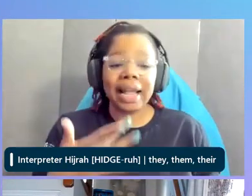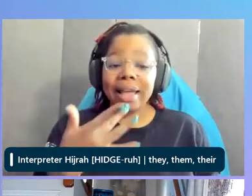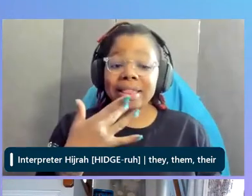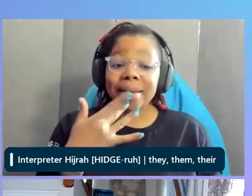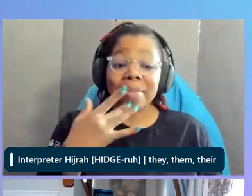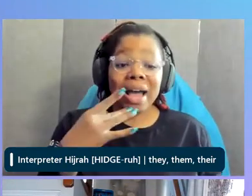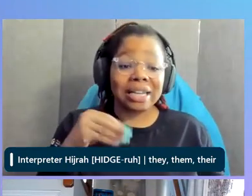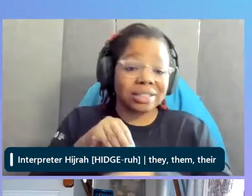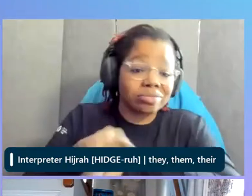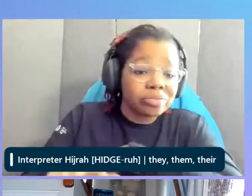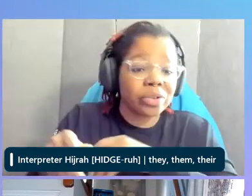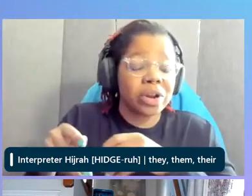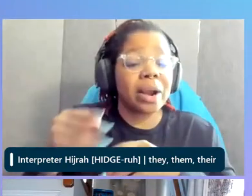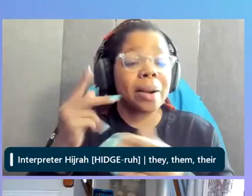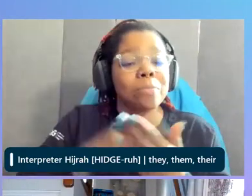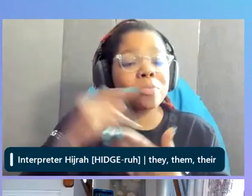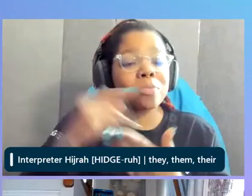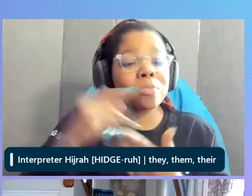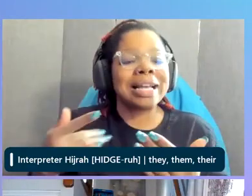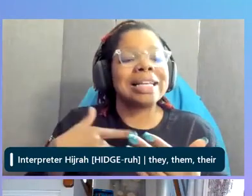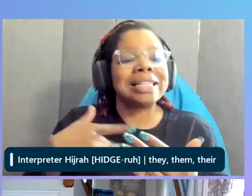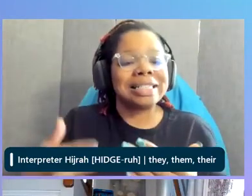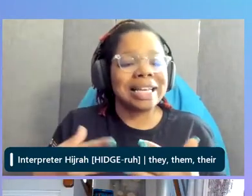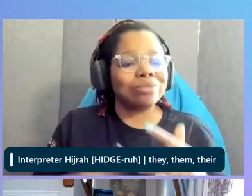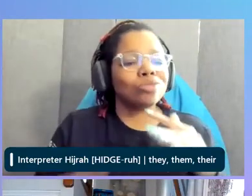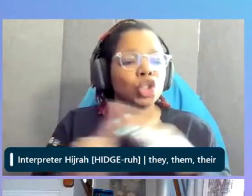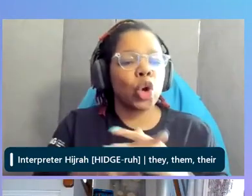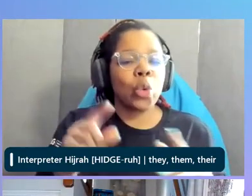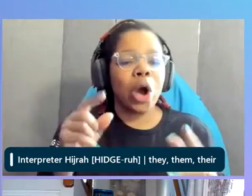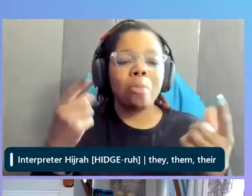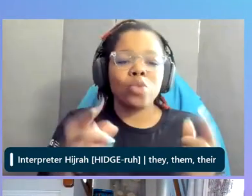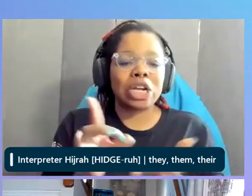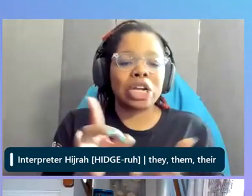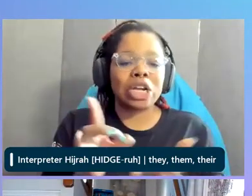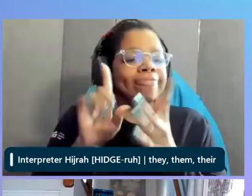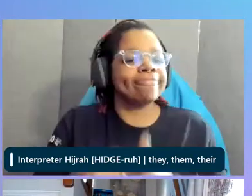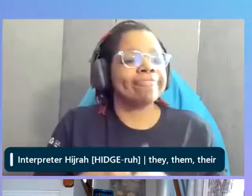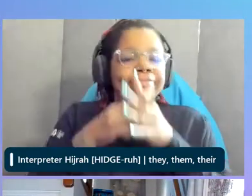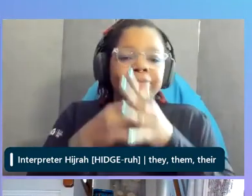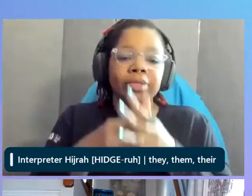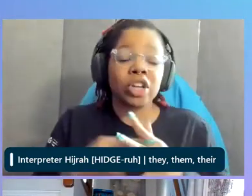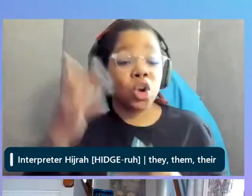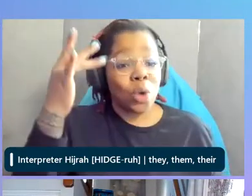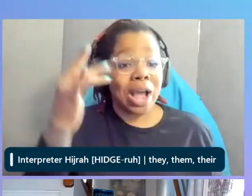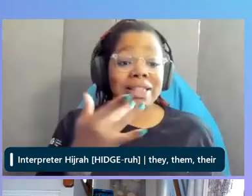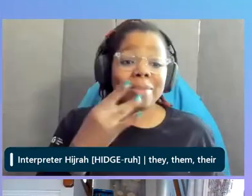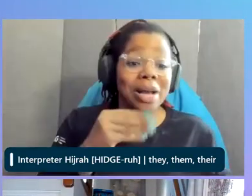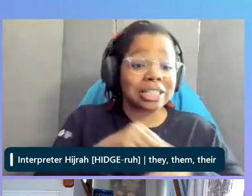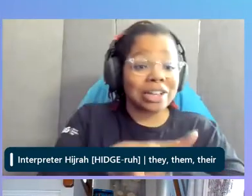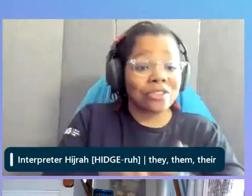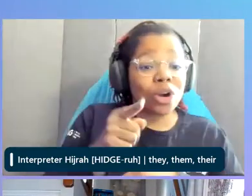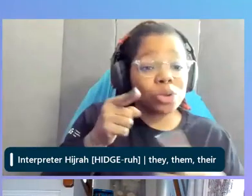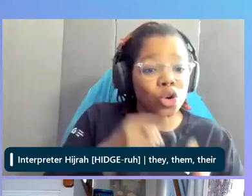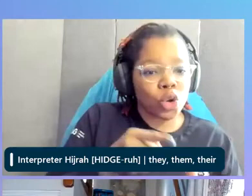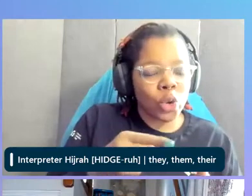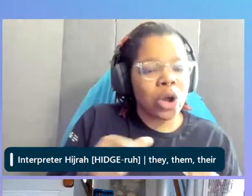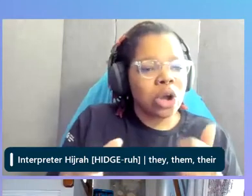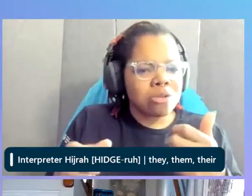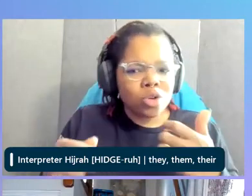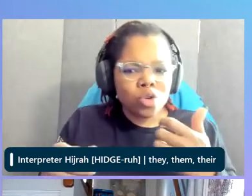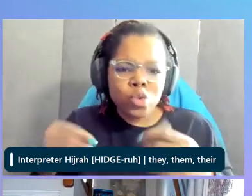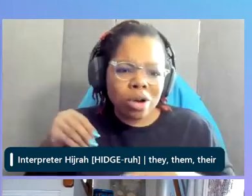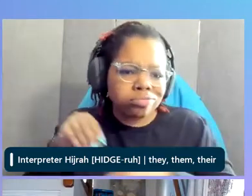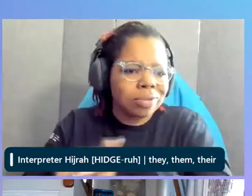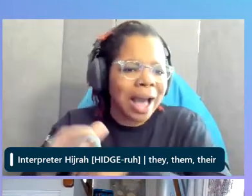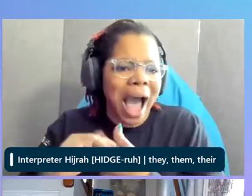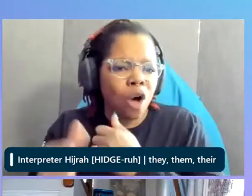are generally determined at kickoff. Why? Because the biases that inform your goals will govern how risk is viewed for the